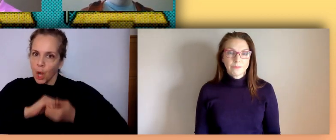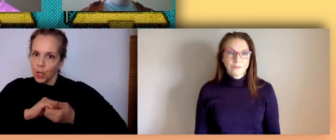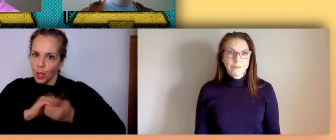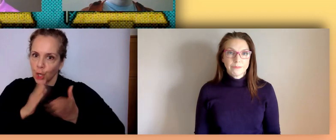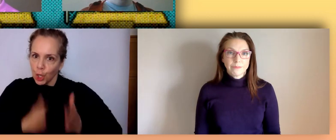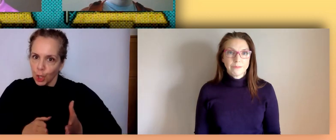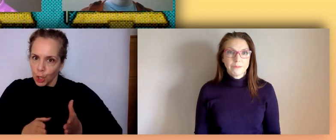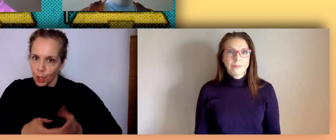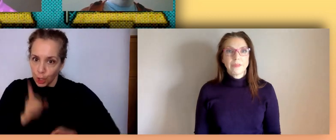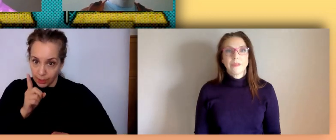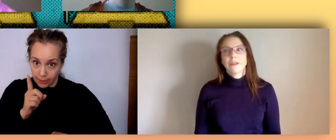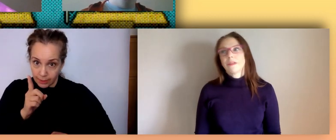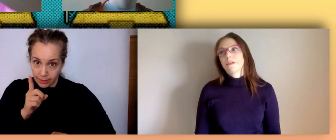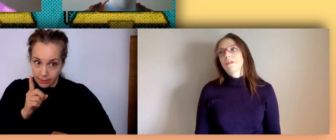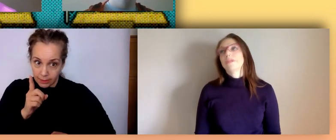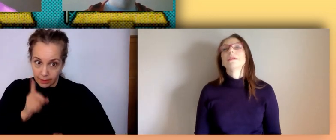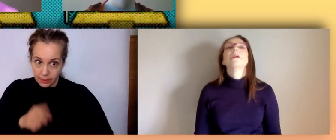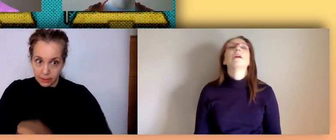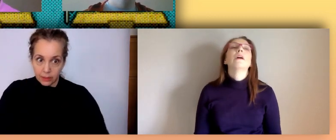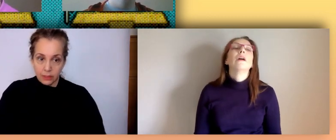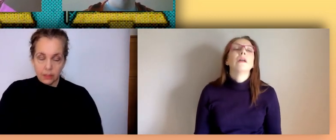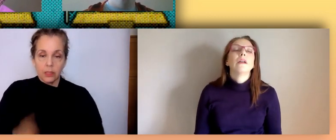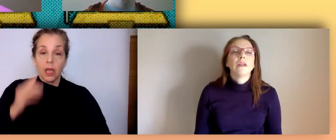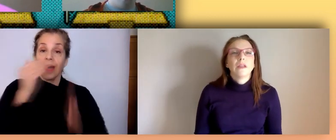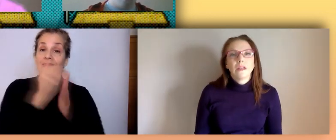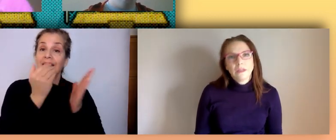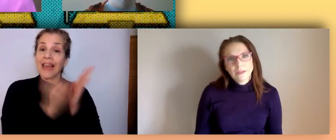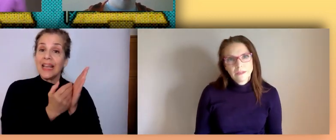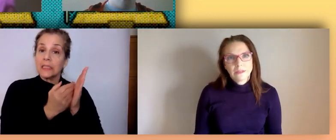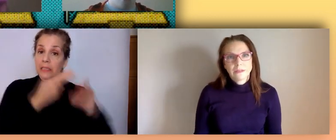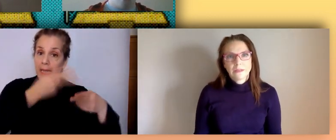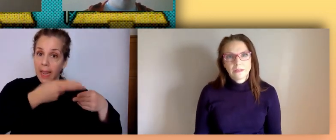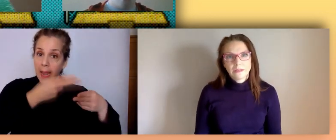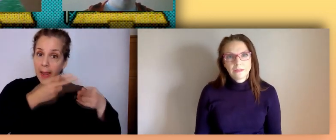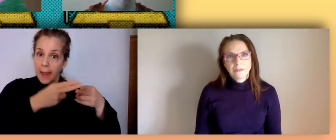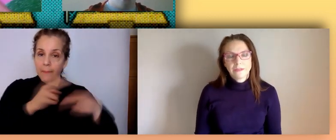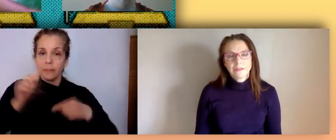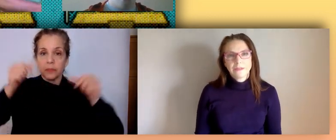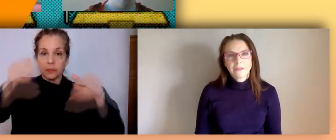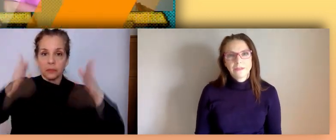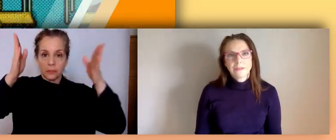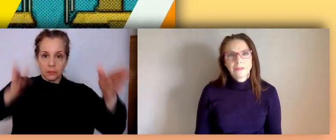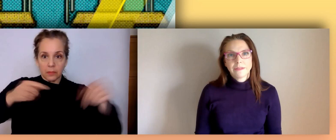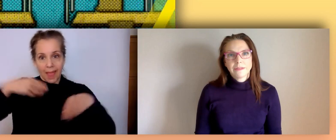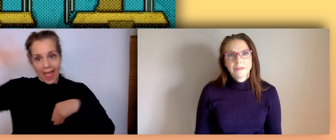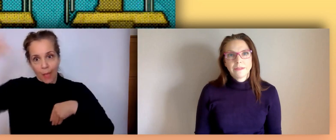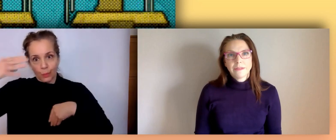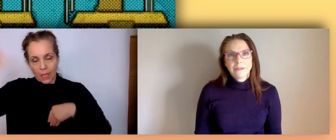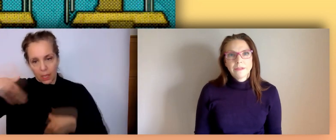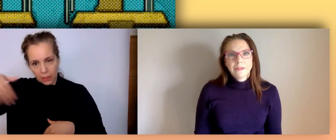partners. Aha. Partners are listed outside.